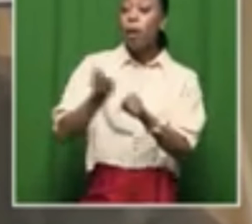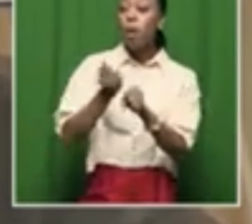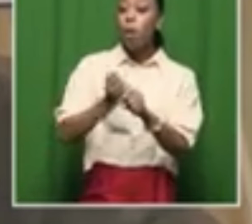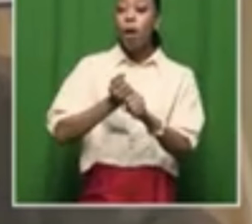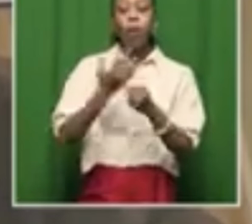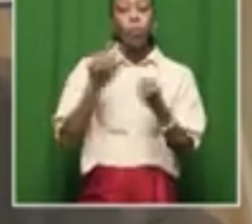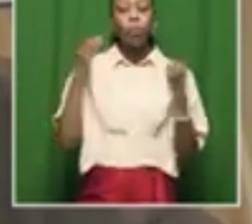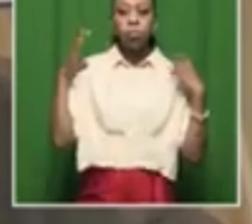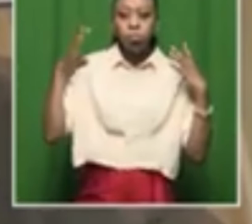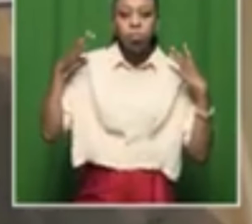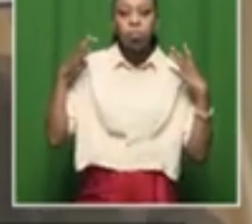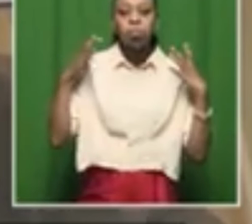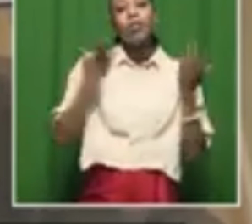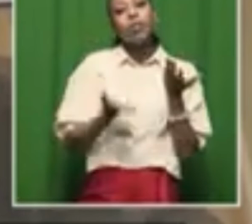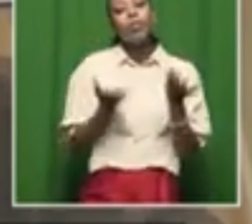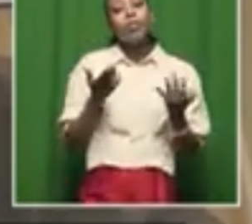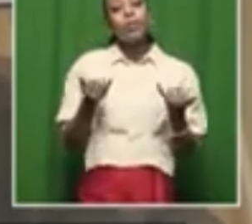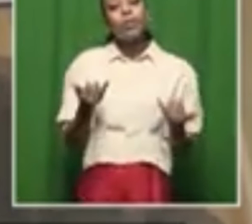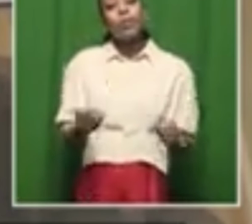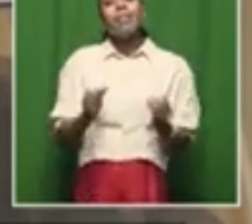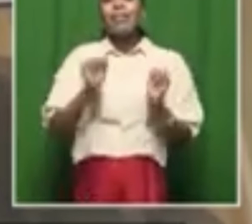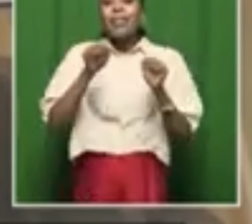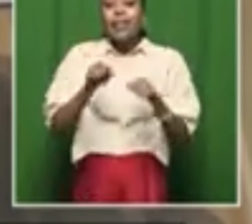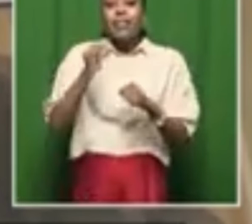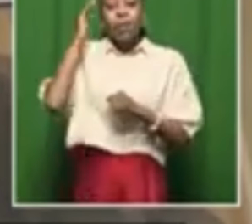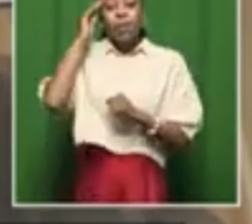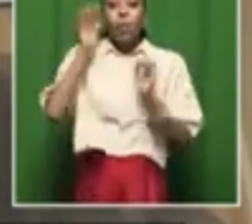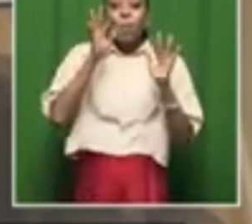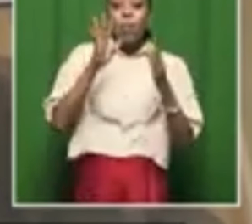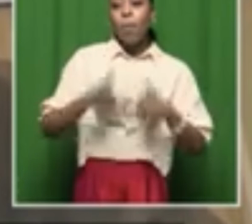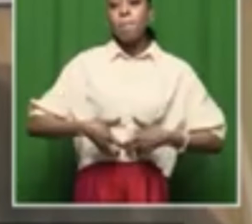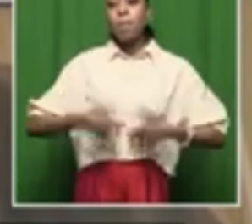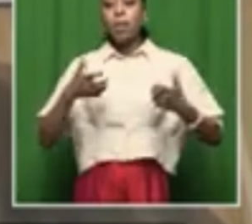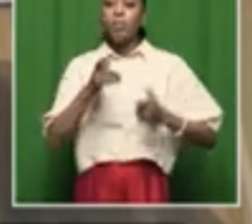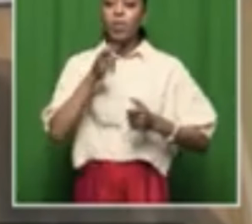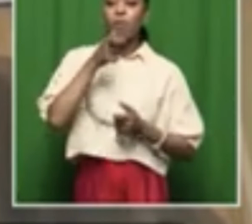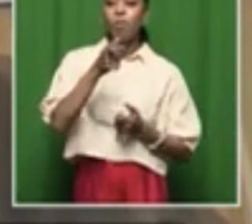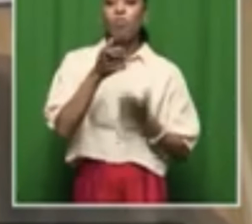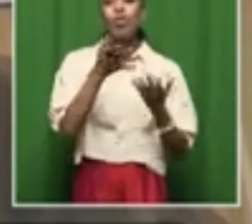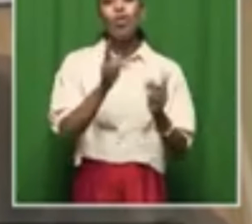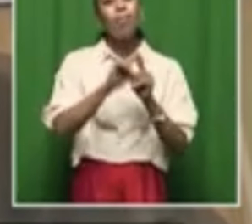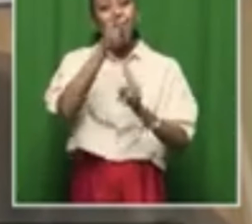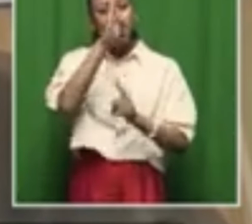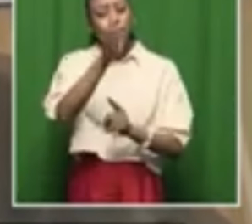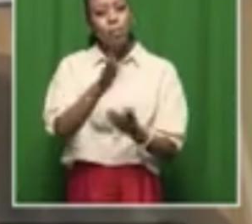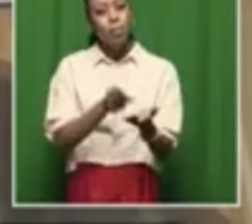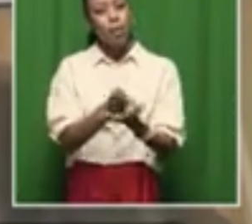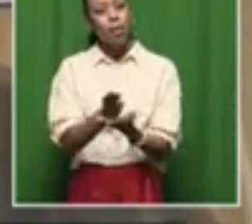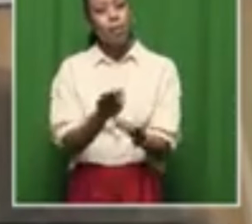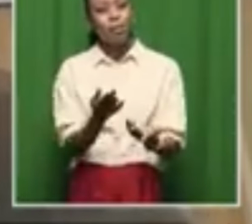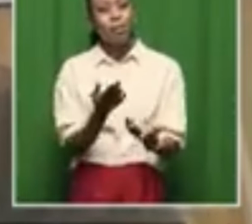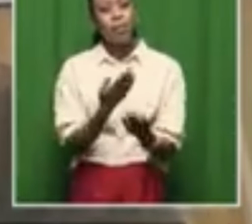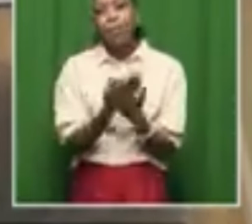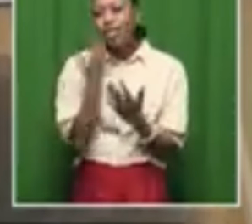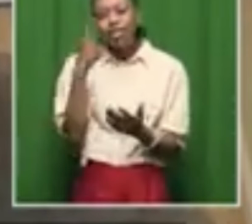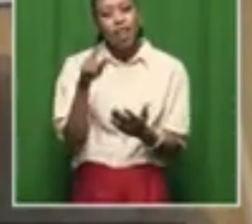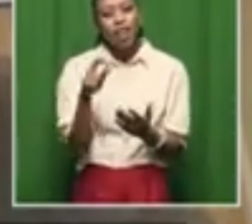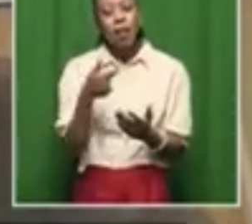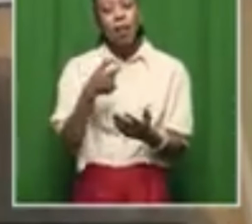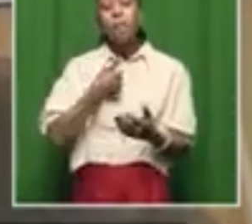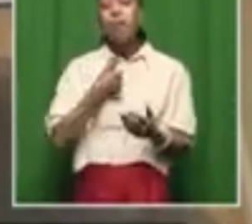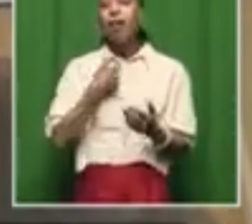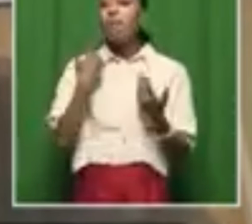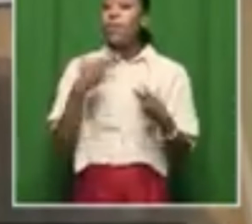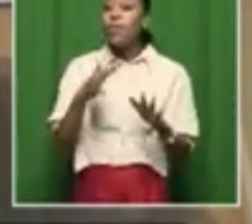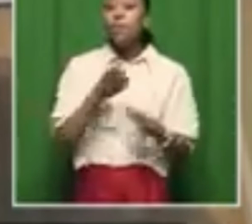more overworked than ever. I know that people get angry when you say this, but I'm telling the truth. You can go and check. Yeah. I have